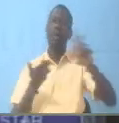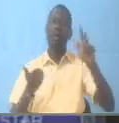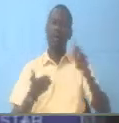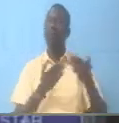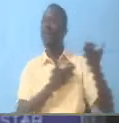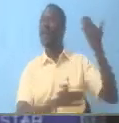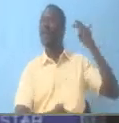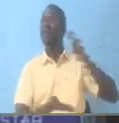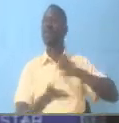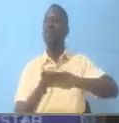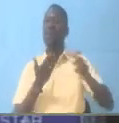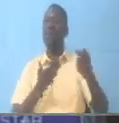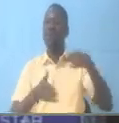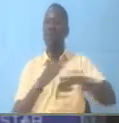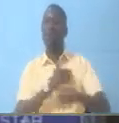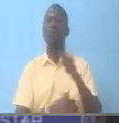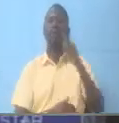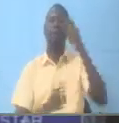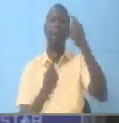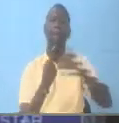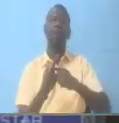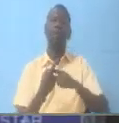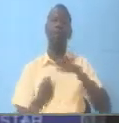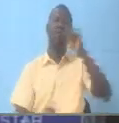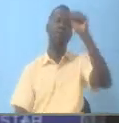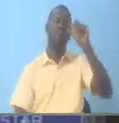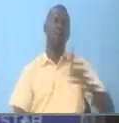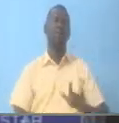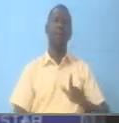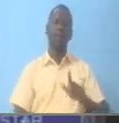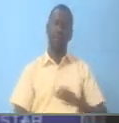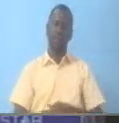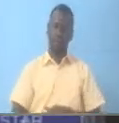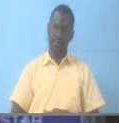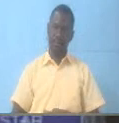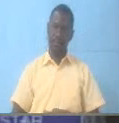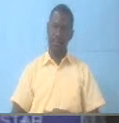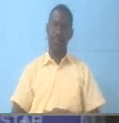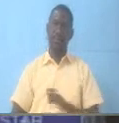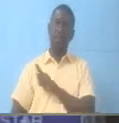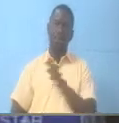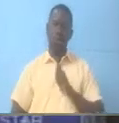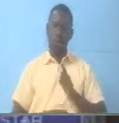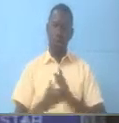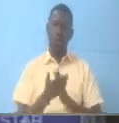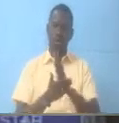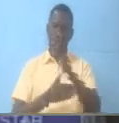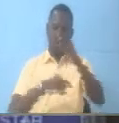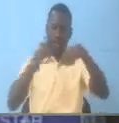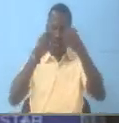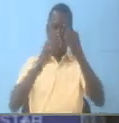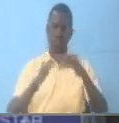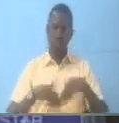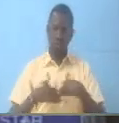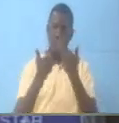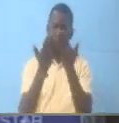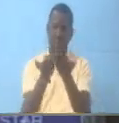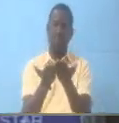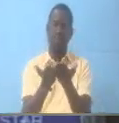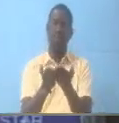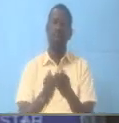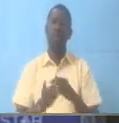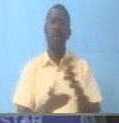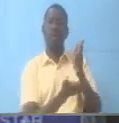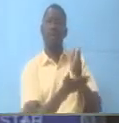the last week in this month of April. We continue to submit